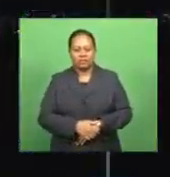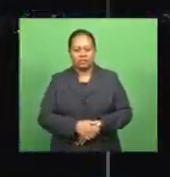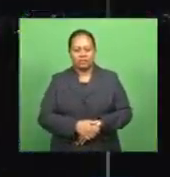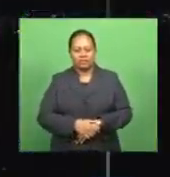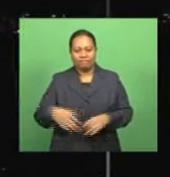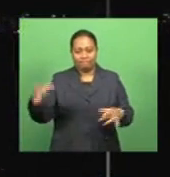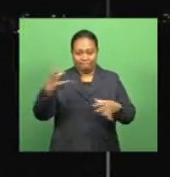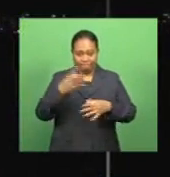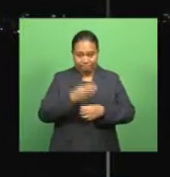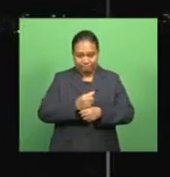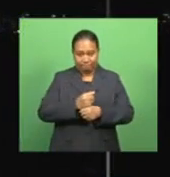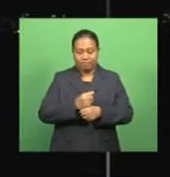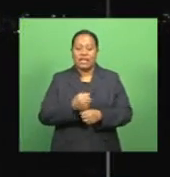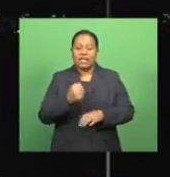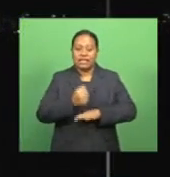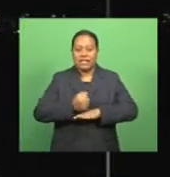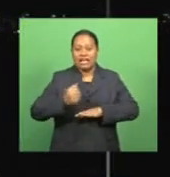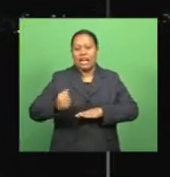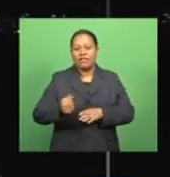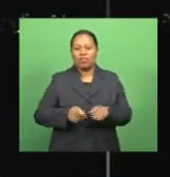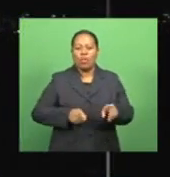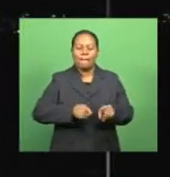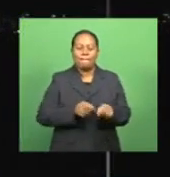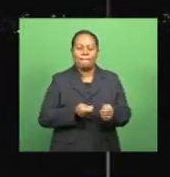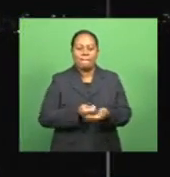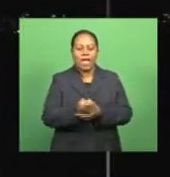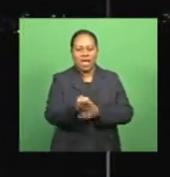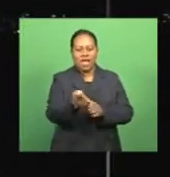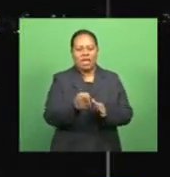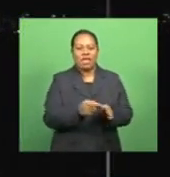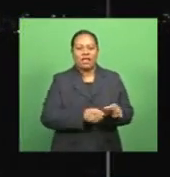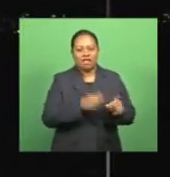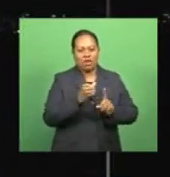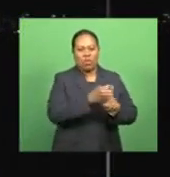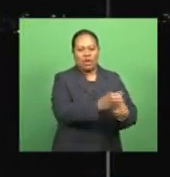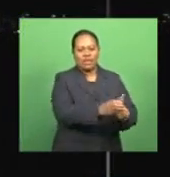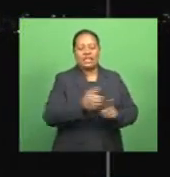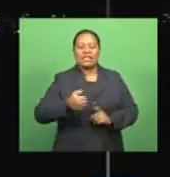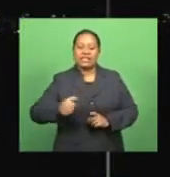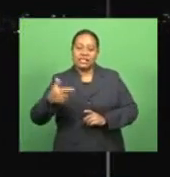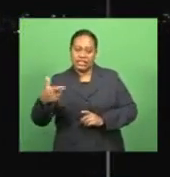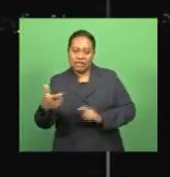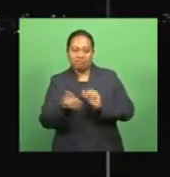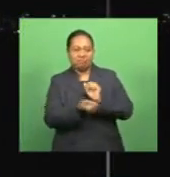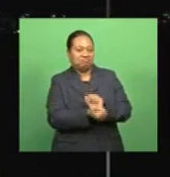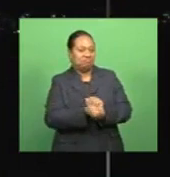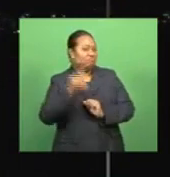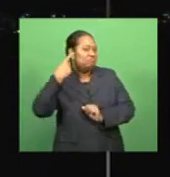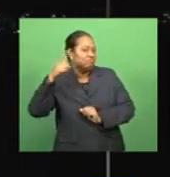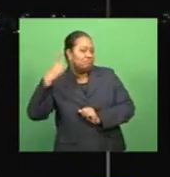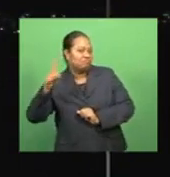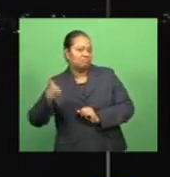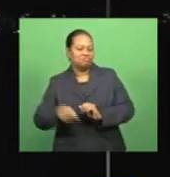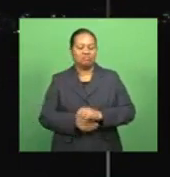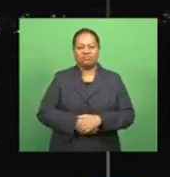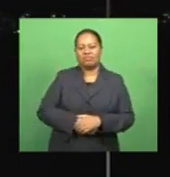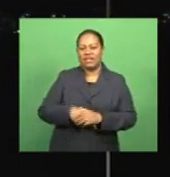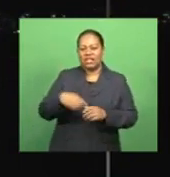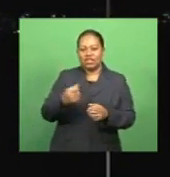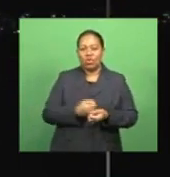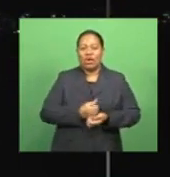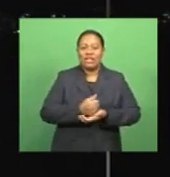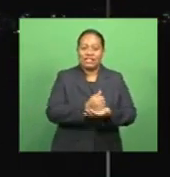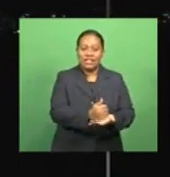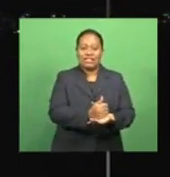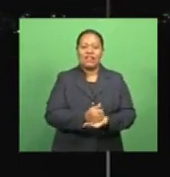Recapping the main stories, government to pay for quarantine costs, 67 arrested for breaching COVID-19 restrictions, and relief